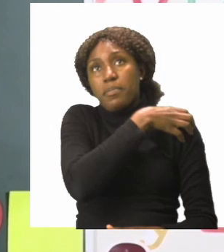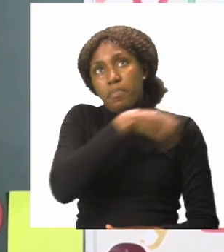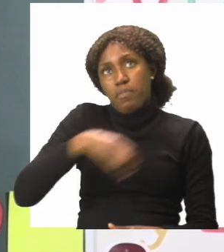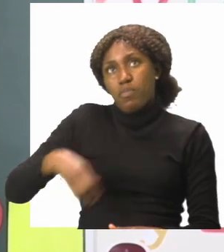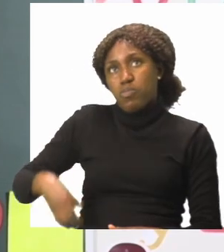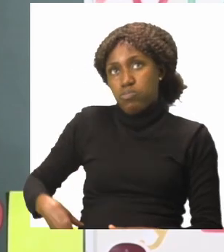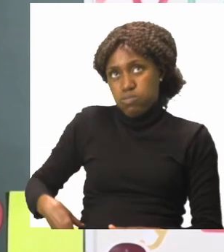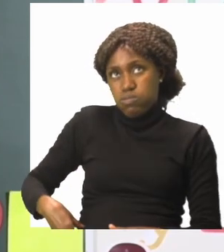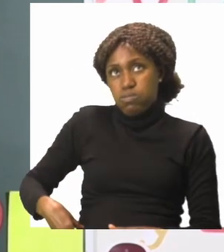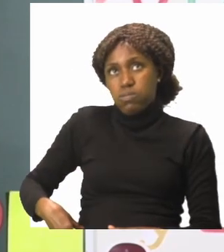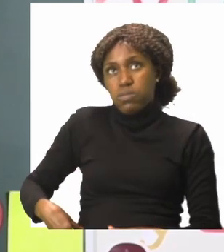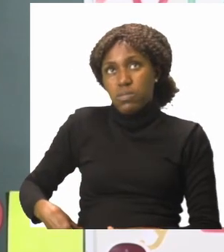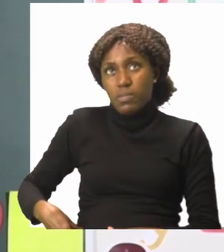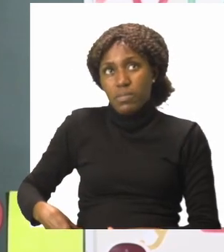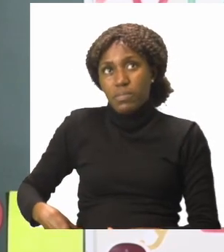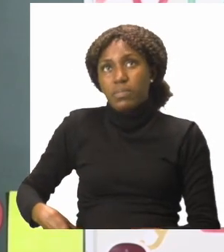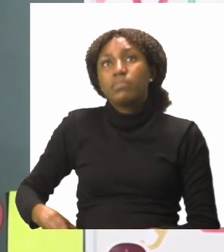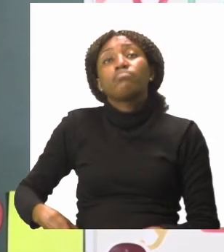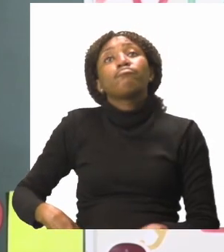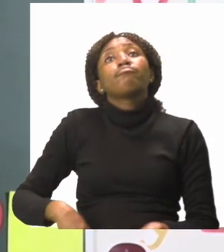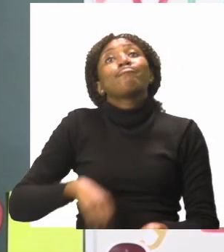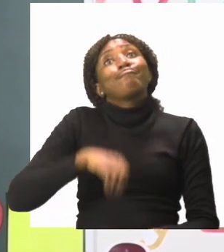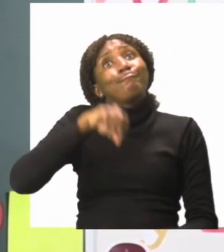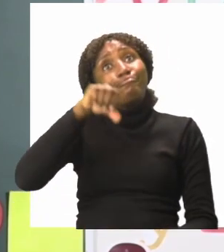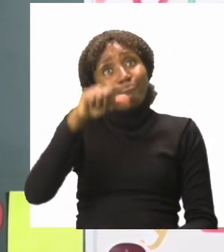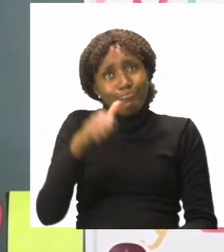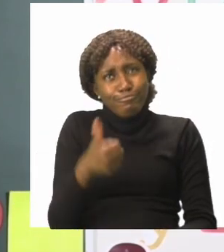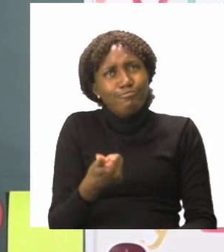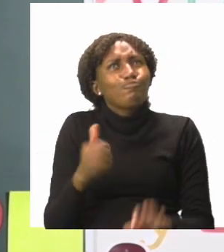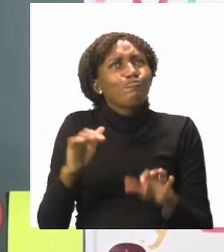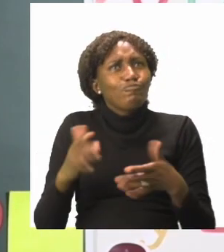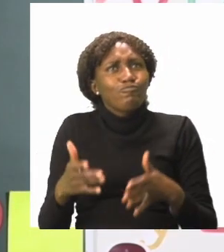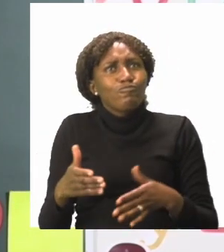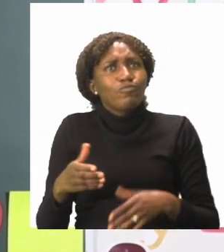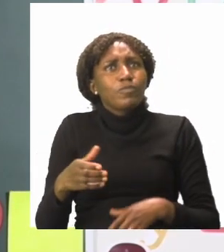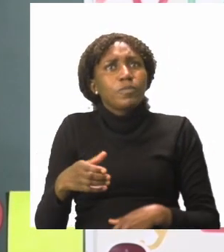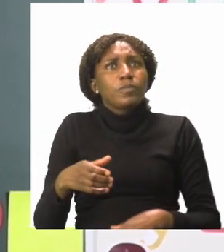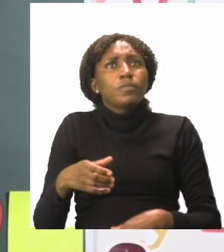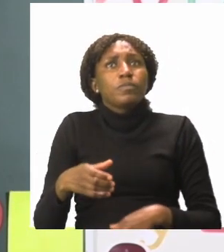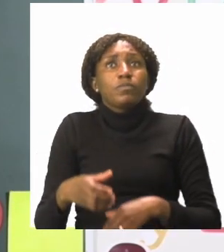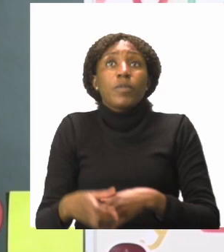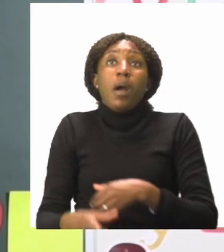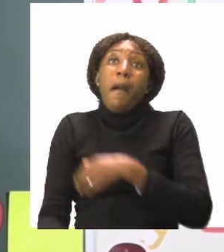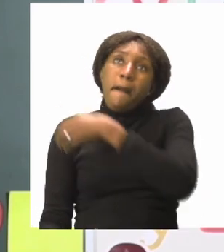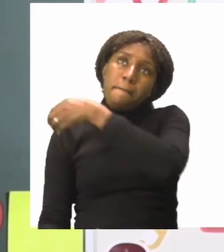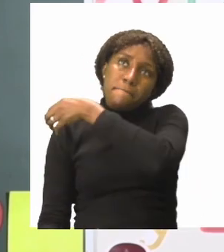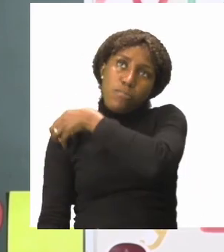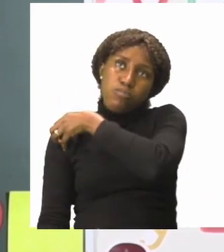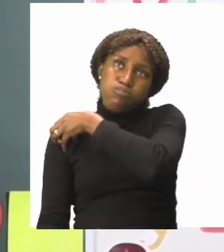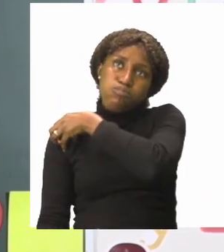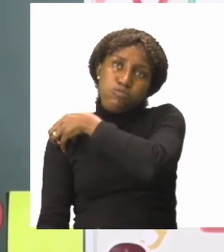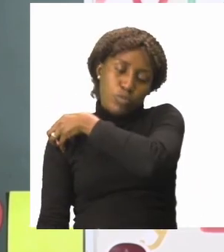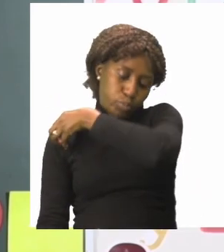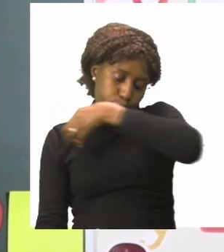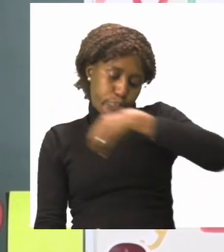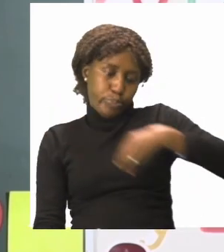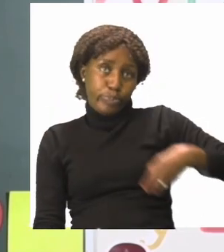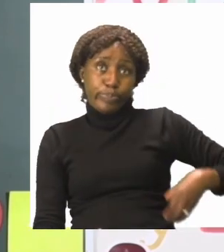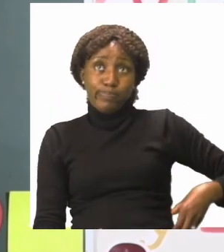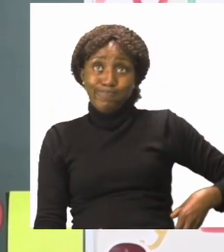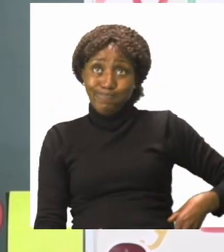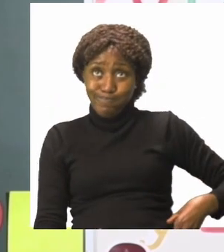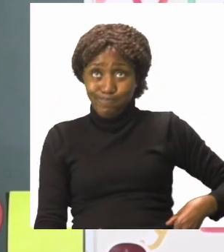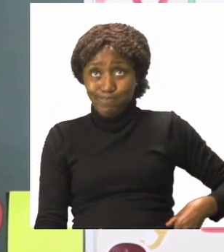your left. And then there's another type where it's coming from the other shoulder, where it starts from the